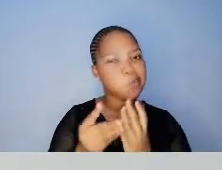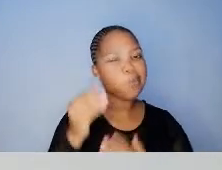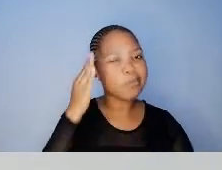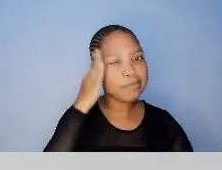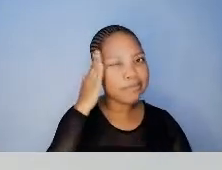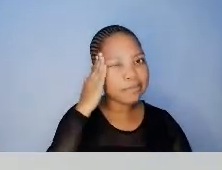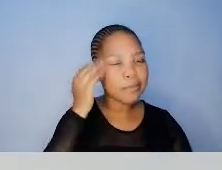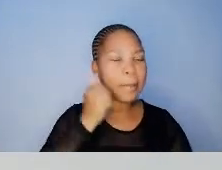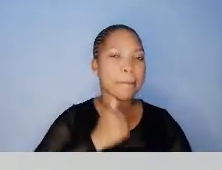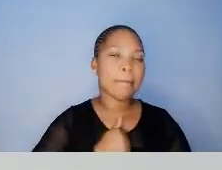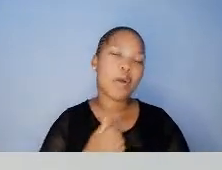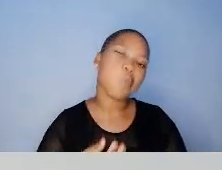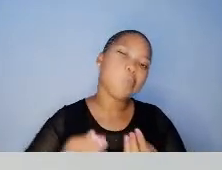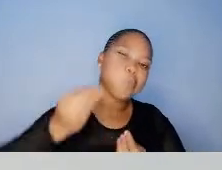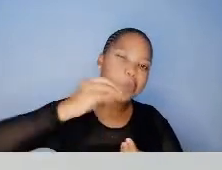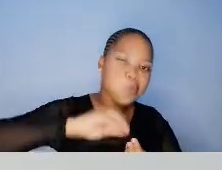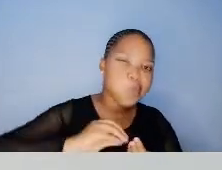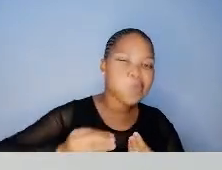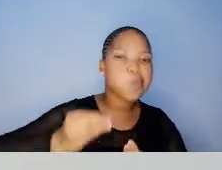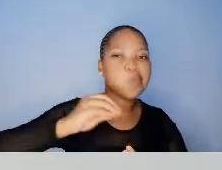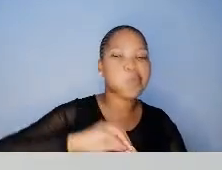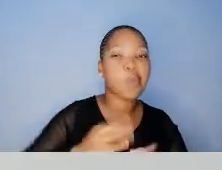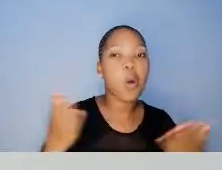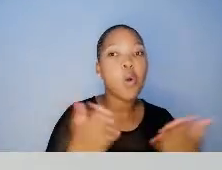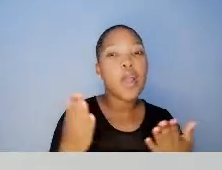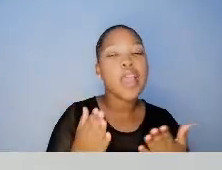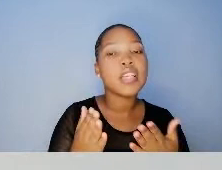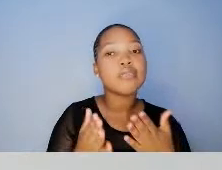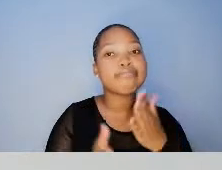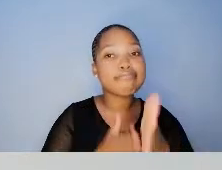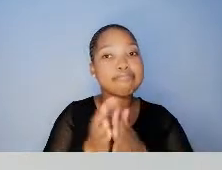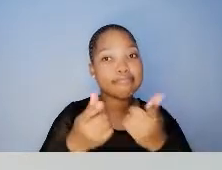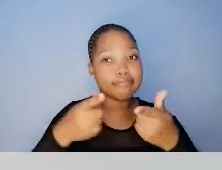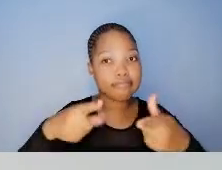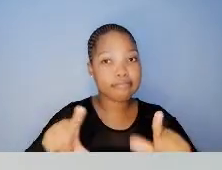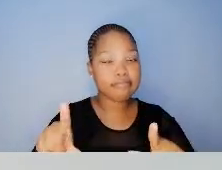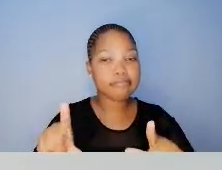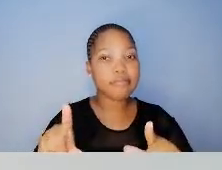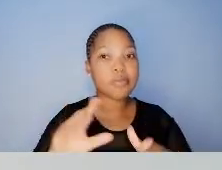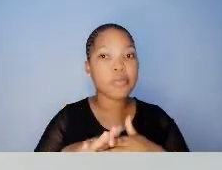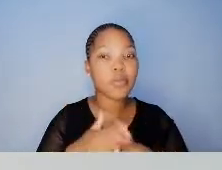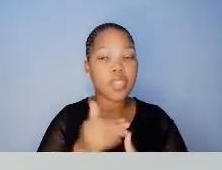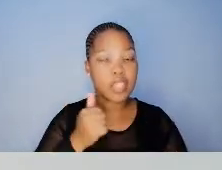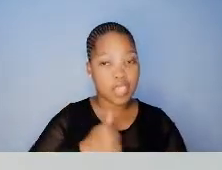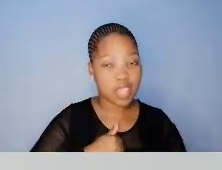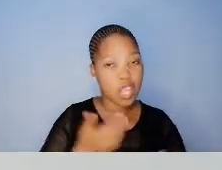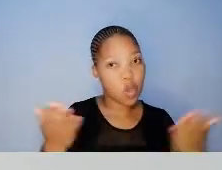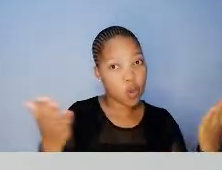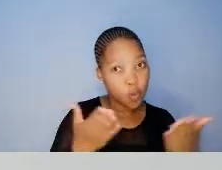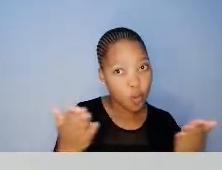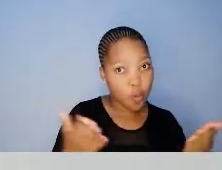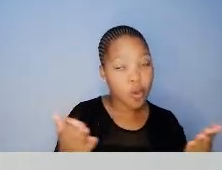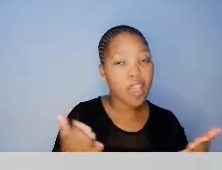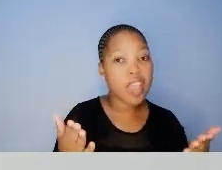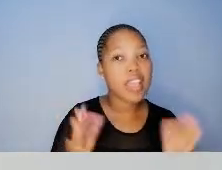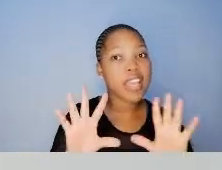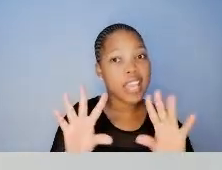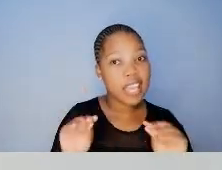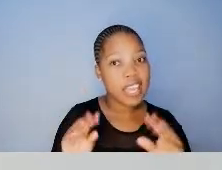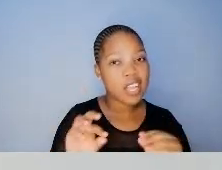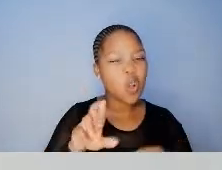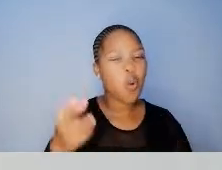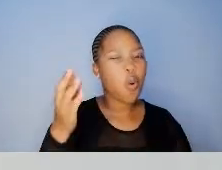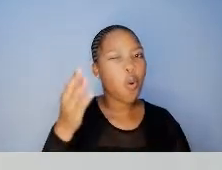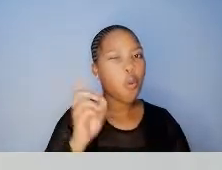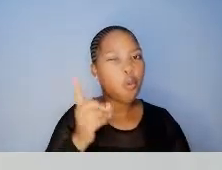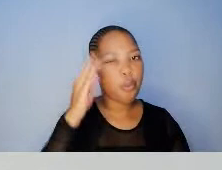knowledge more on that field, because from where I stand, or from what I know,